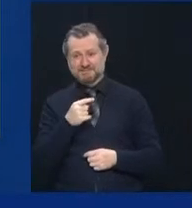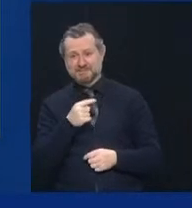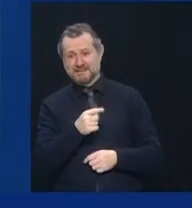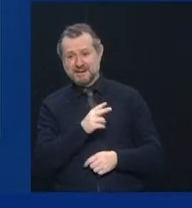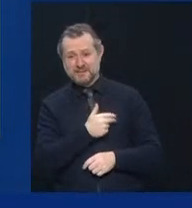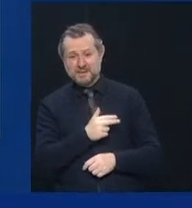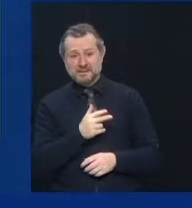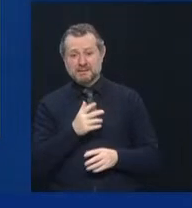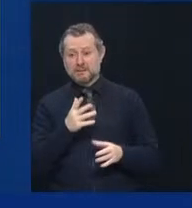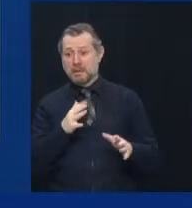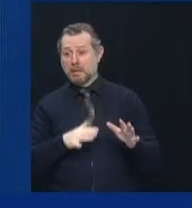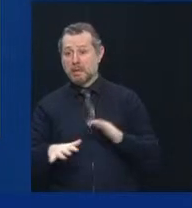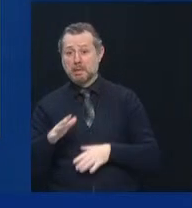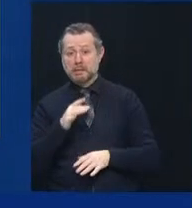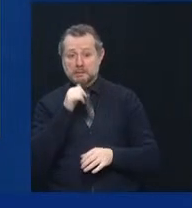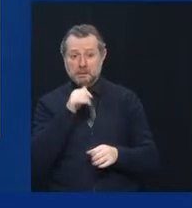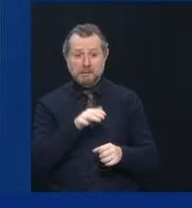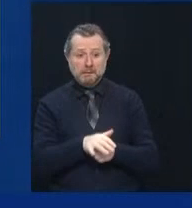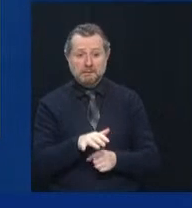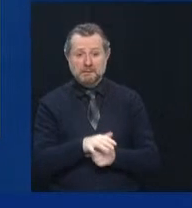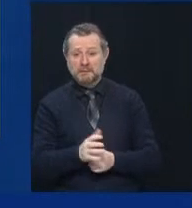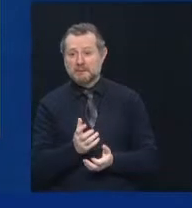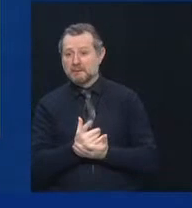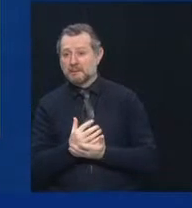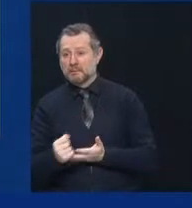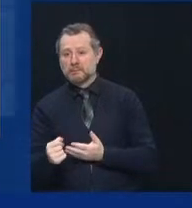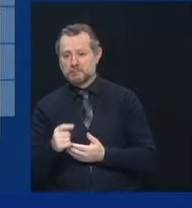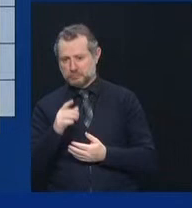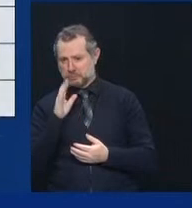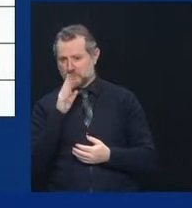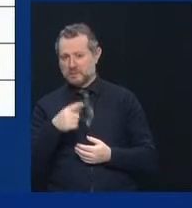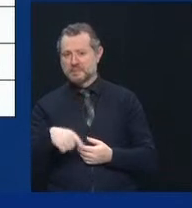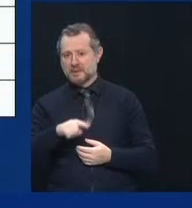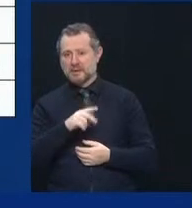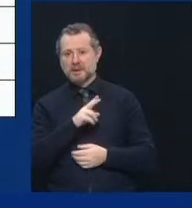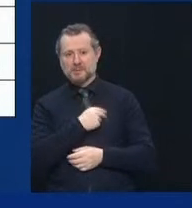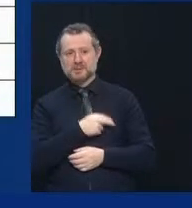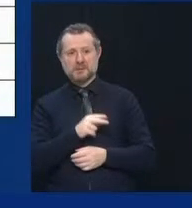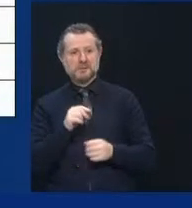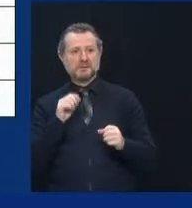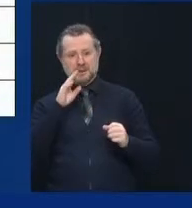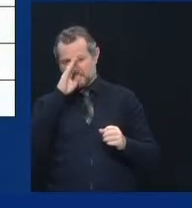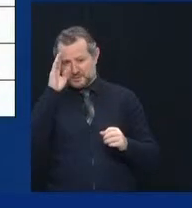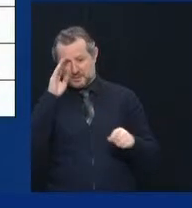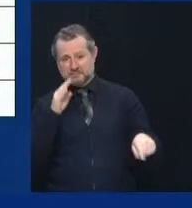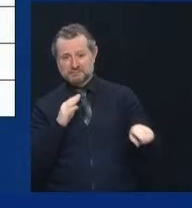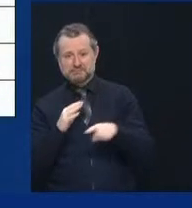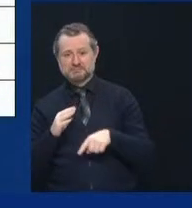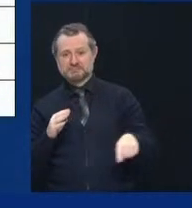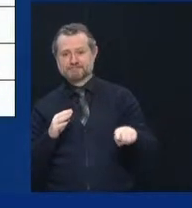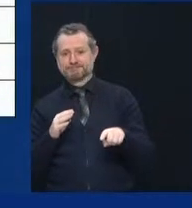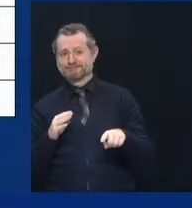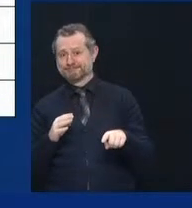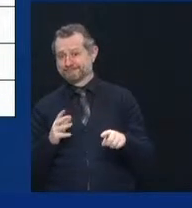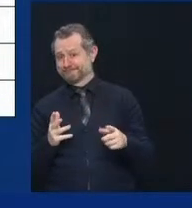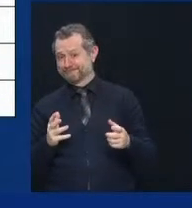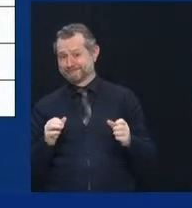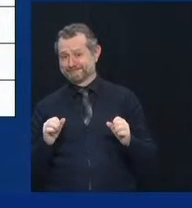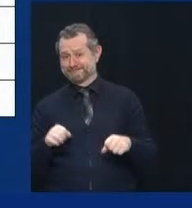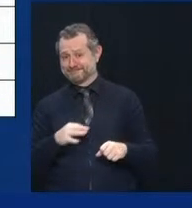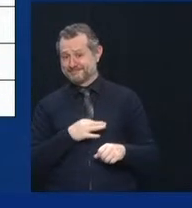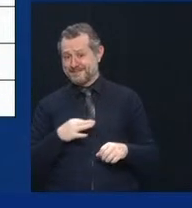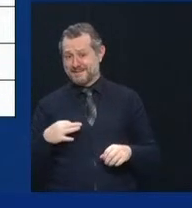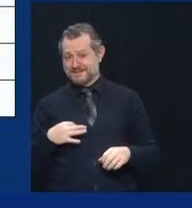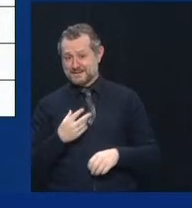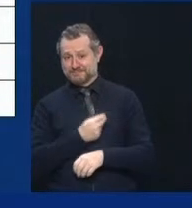out of capacity, it's going to be these hospitals where the staff have been vaccinated at a lower